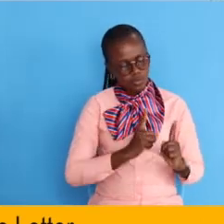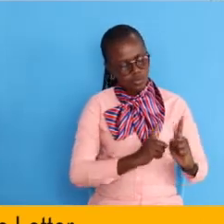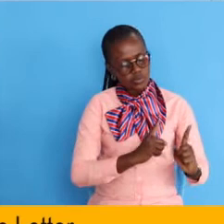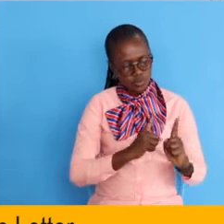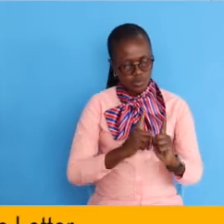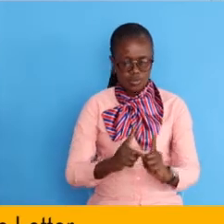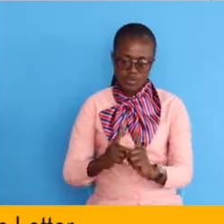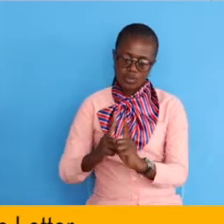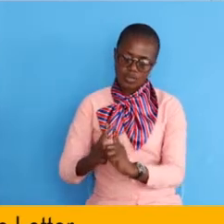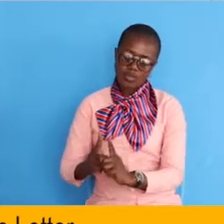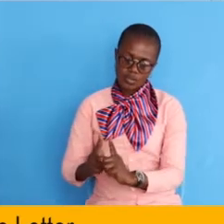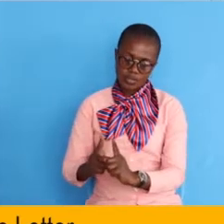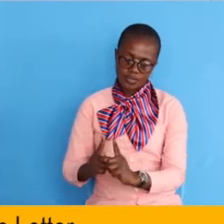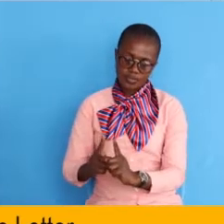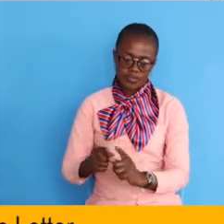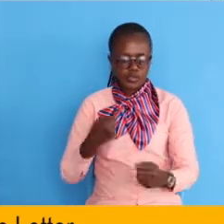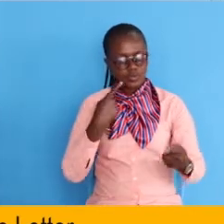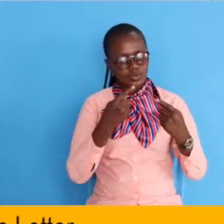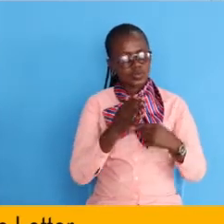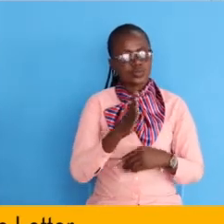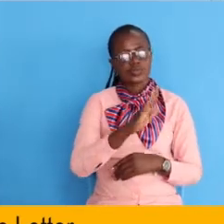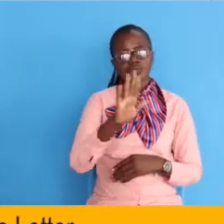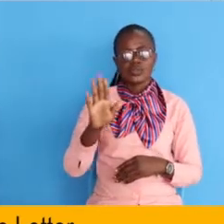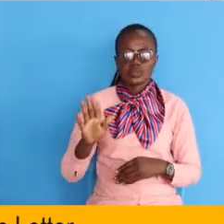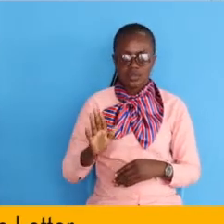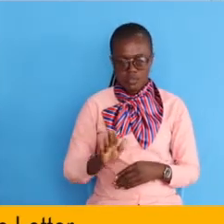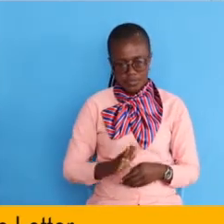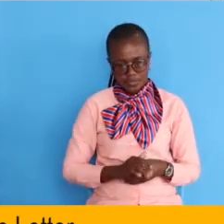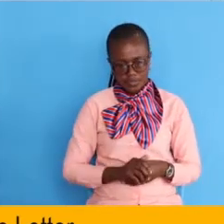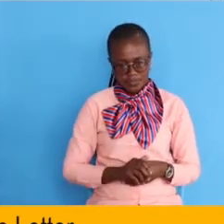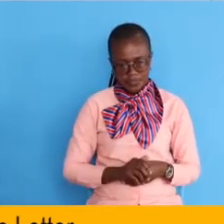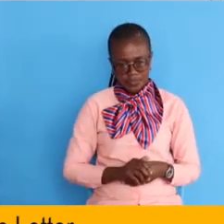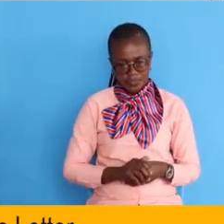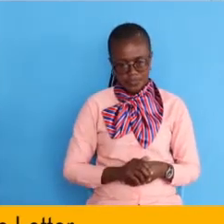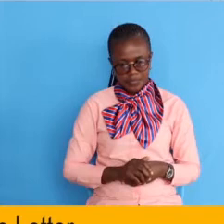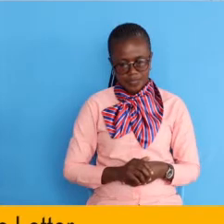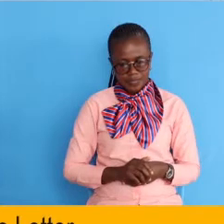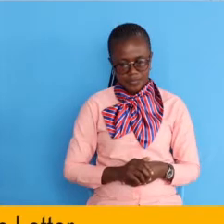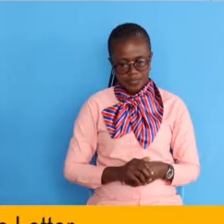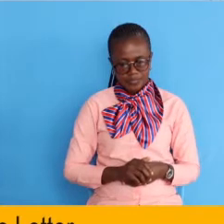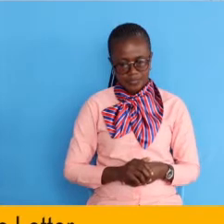our course of discussion. This question reads as,